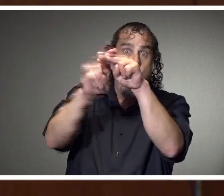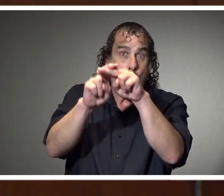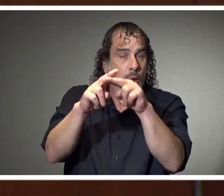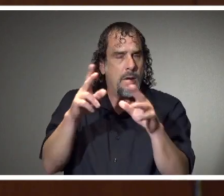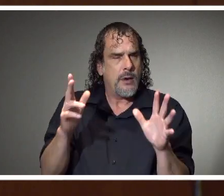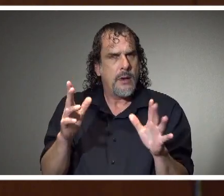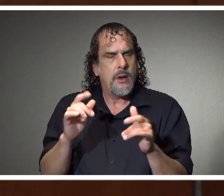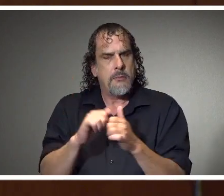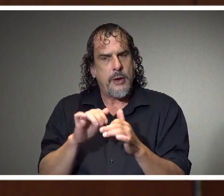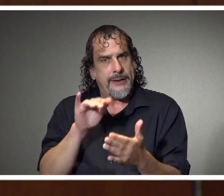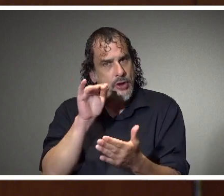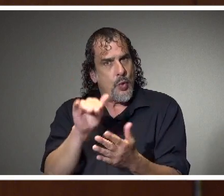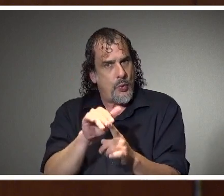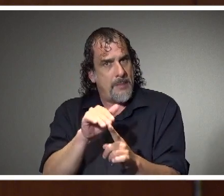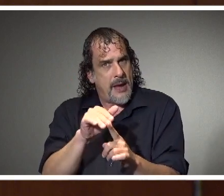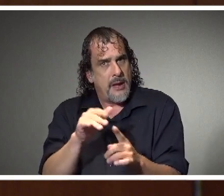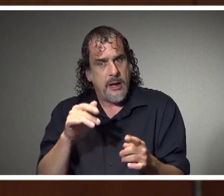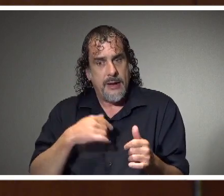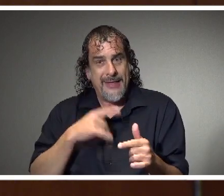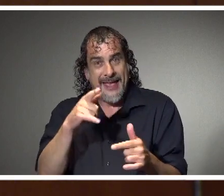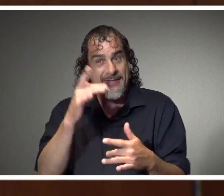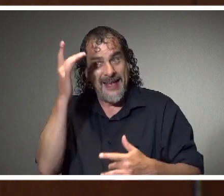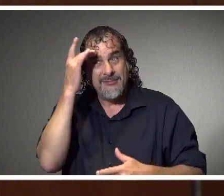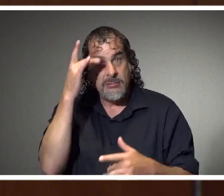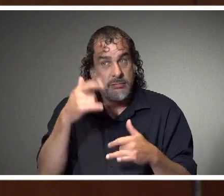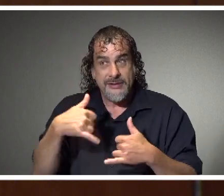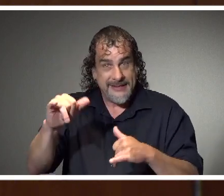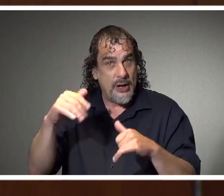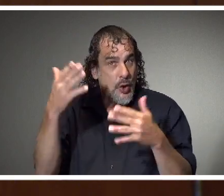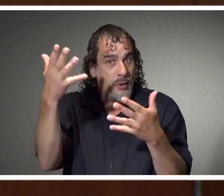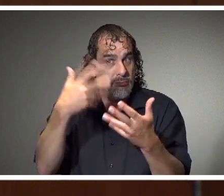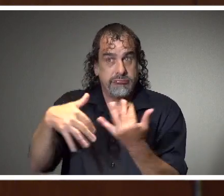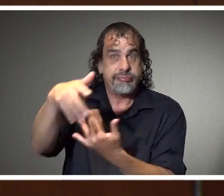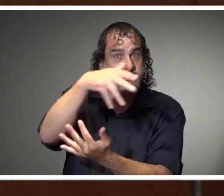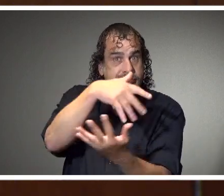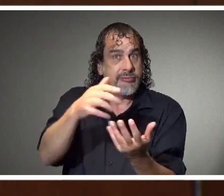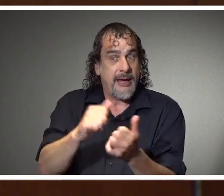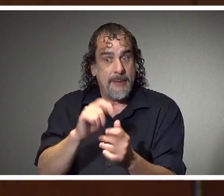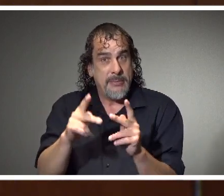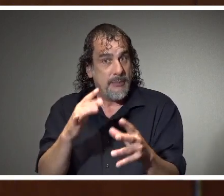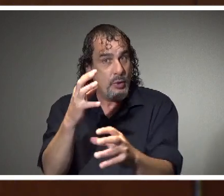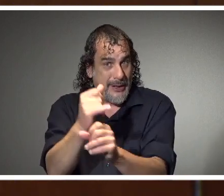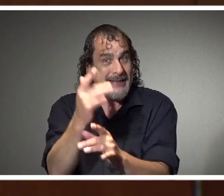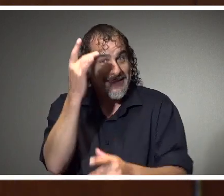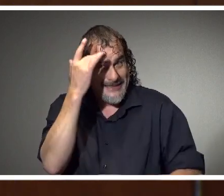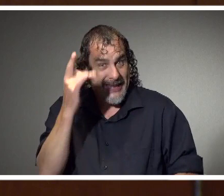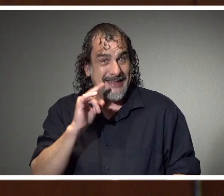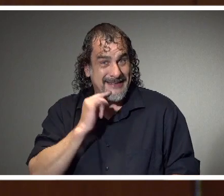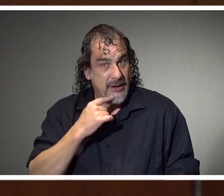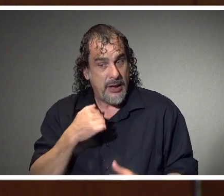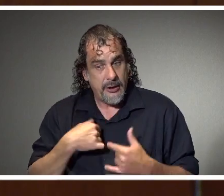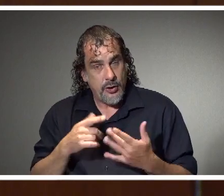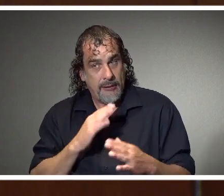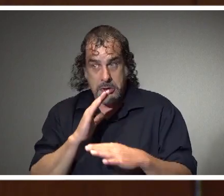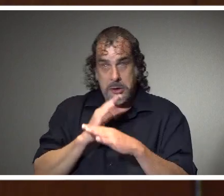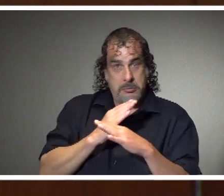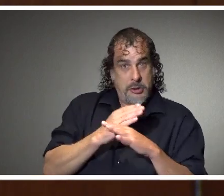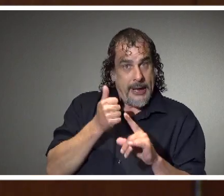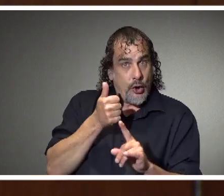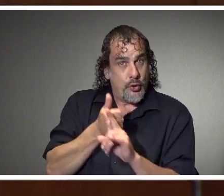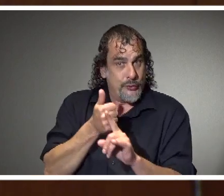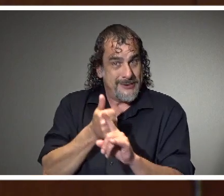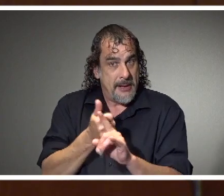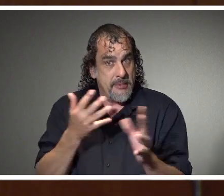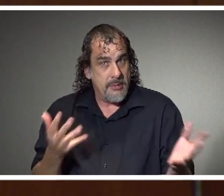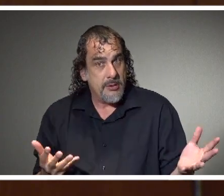baseline, but it's a reminder that coronavirus is out there. People are getting sick. We got to stay diligent. We have significant numbers